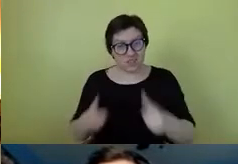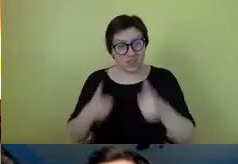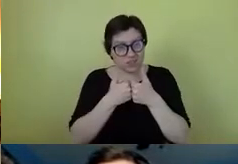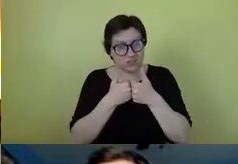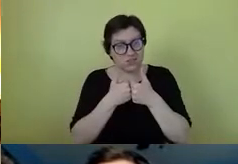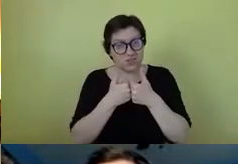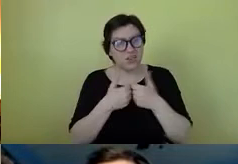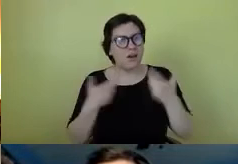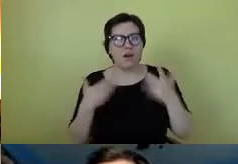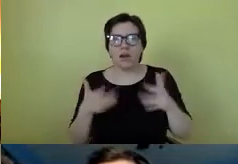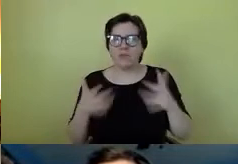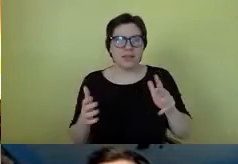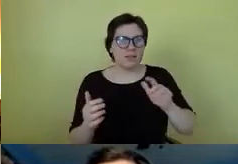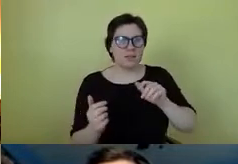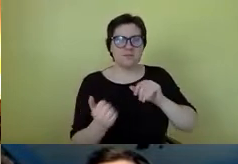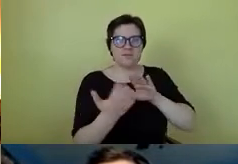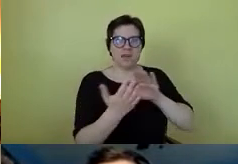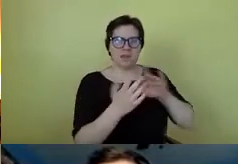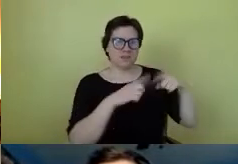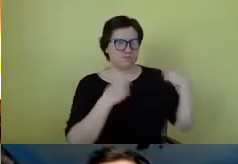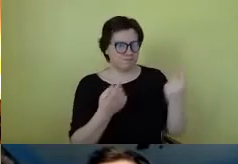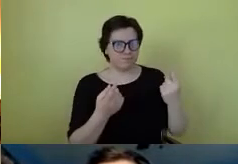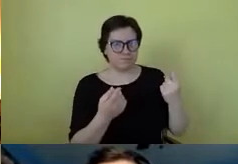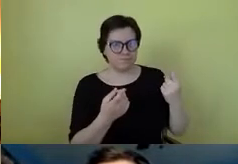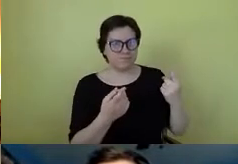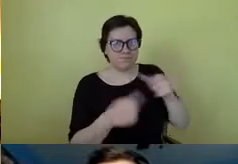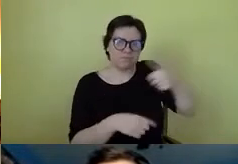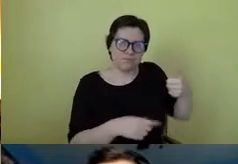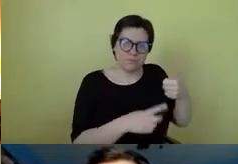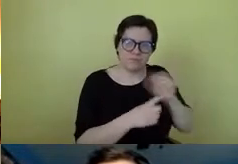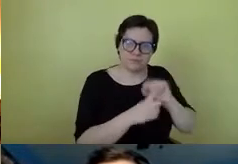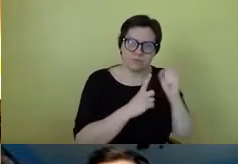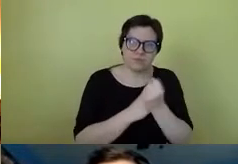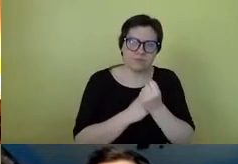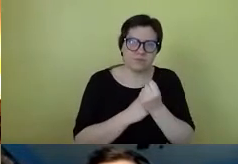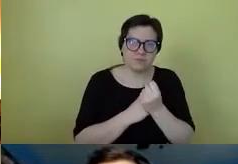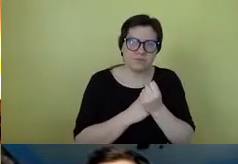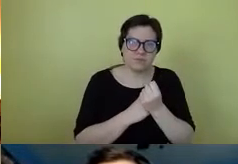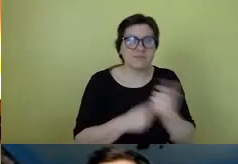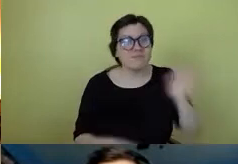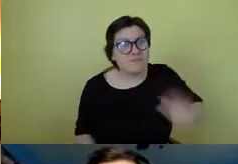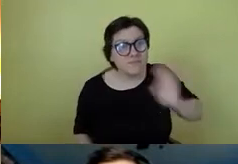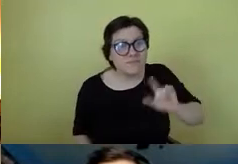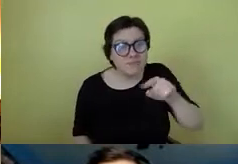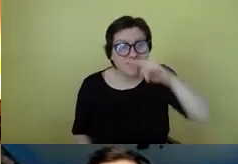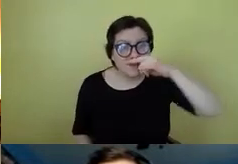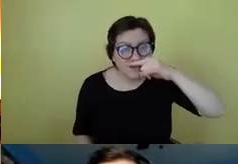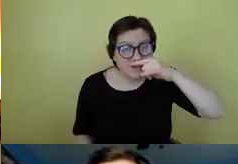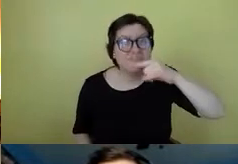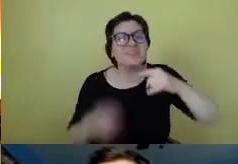you've already faced in many other occasions. When you were a toddler and you went